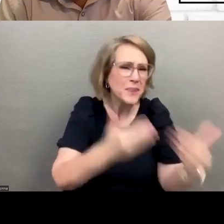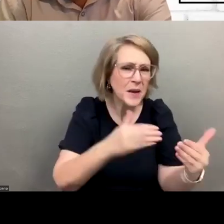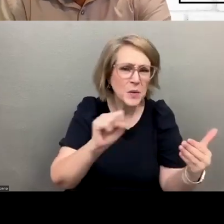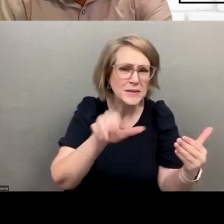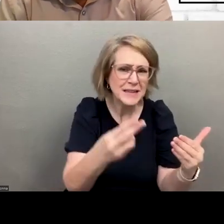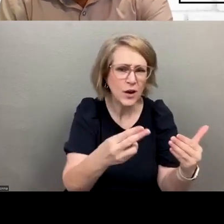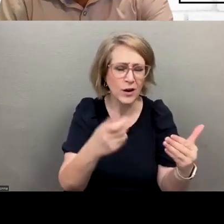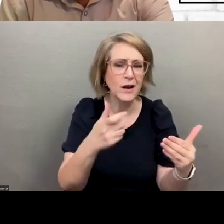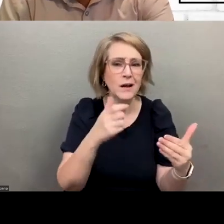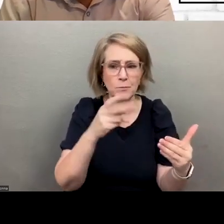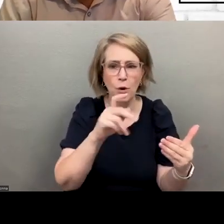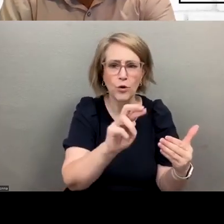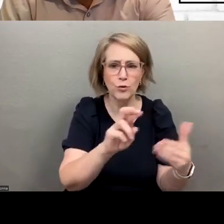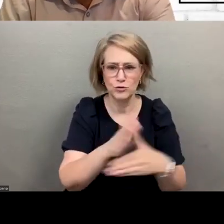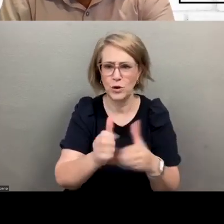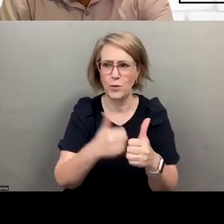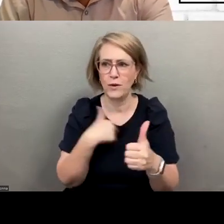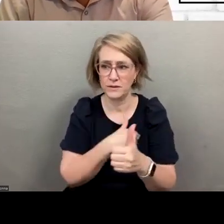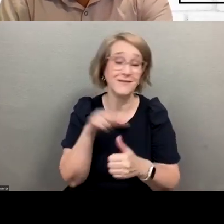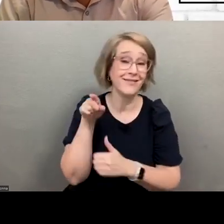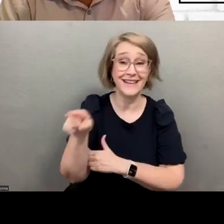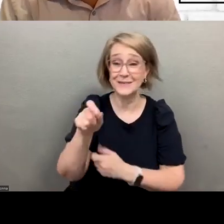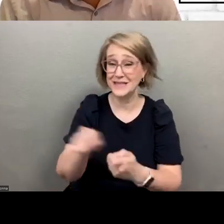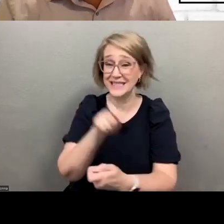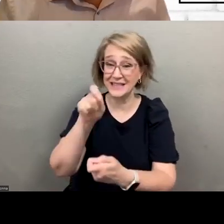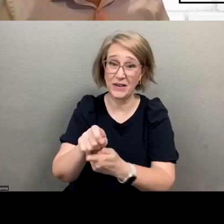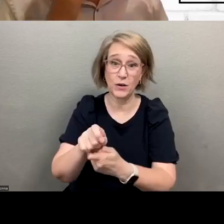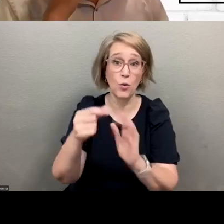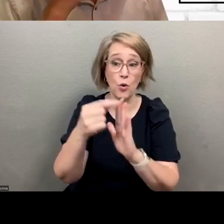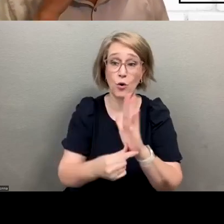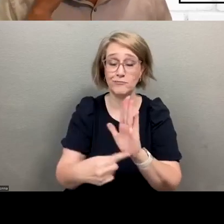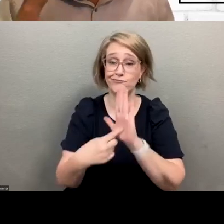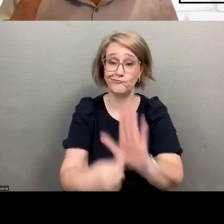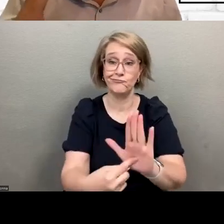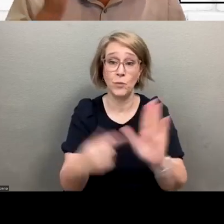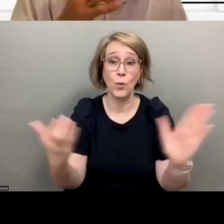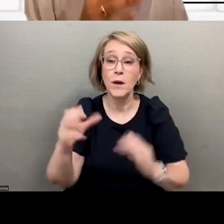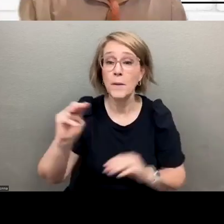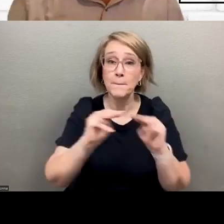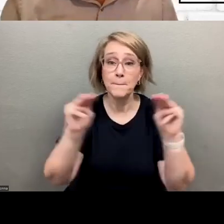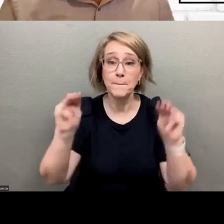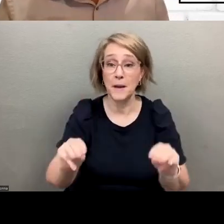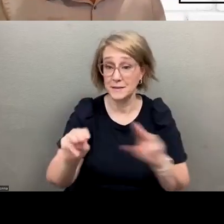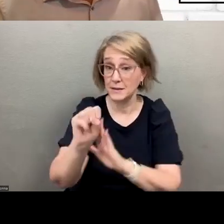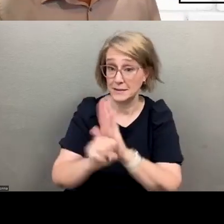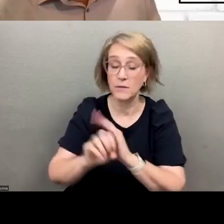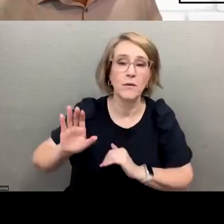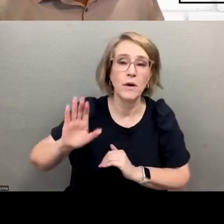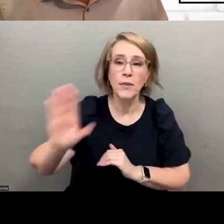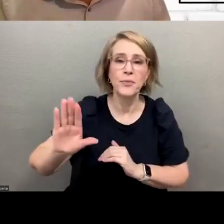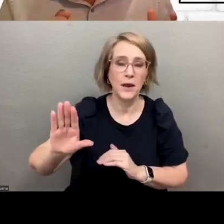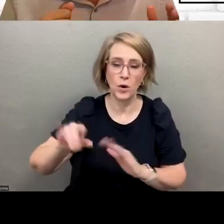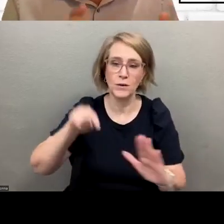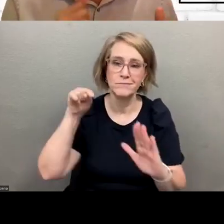article, because what it is highlighting is Montana's suicide rate, which has been shown in this article to be the